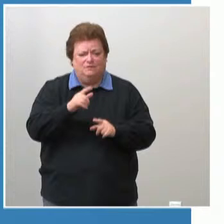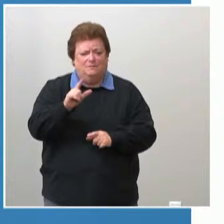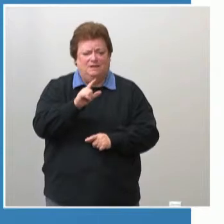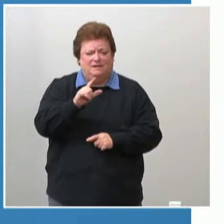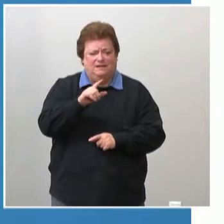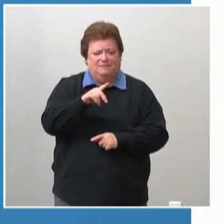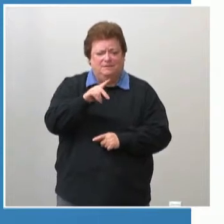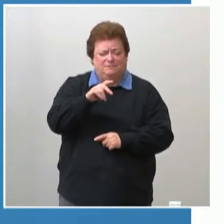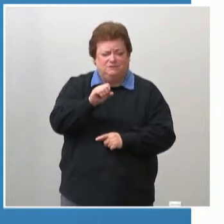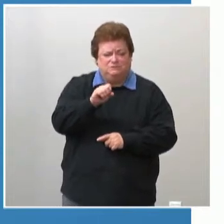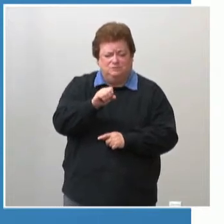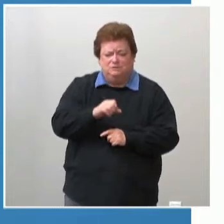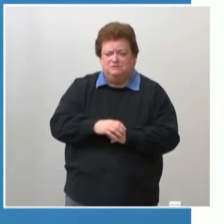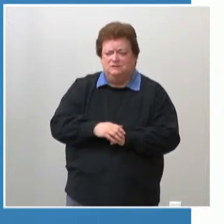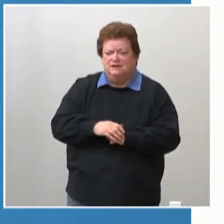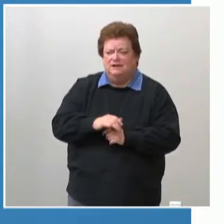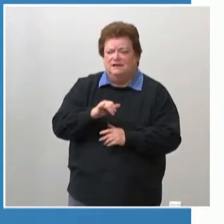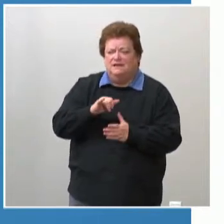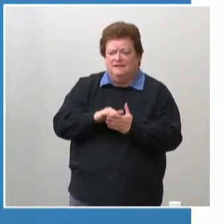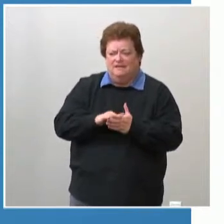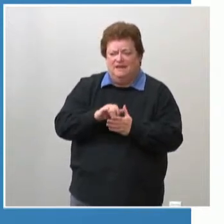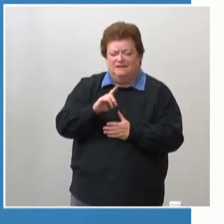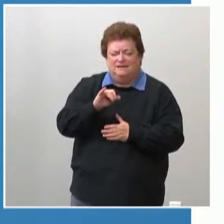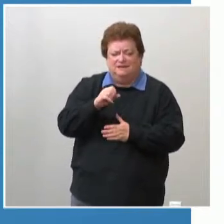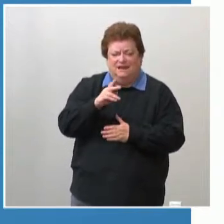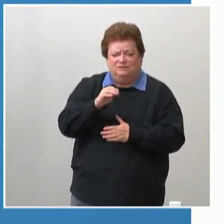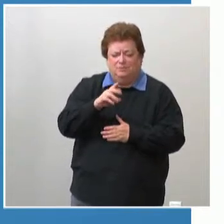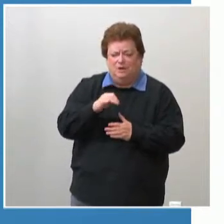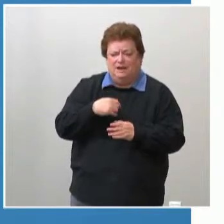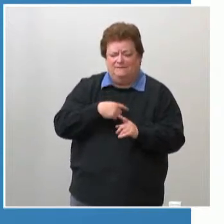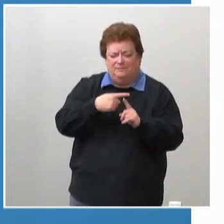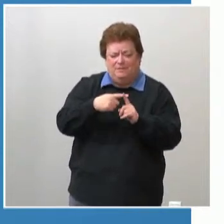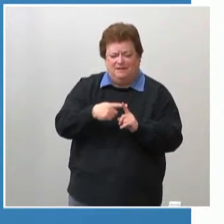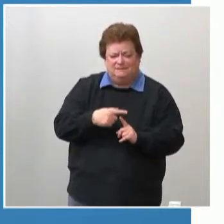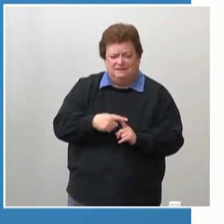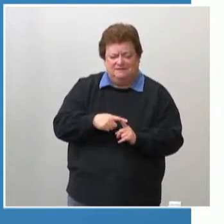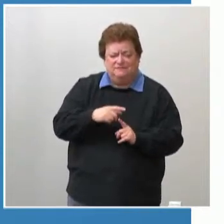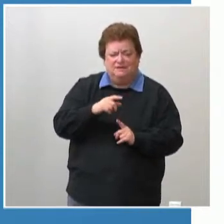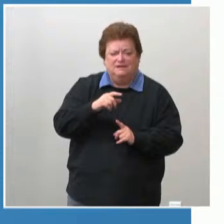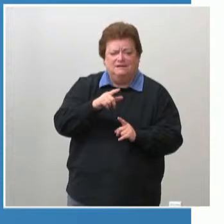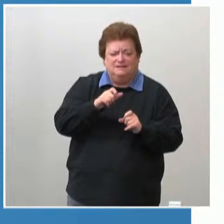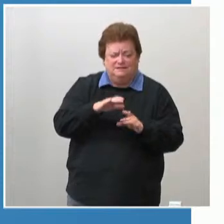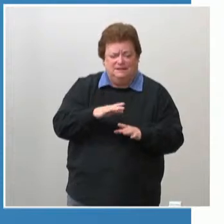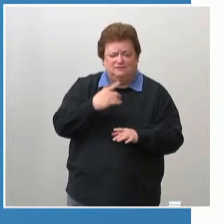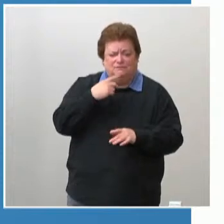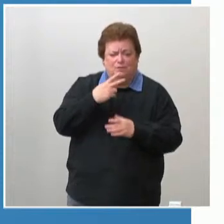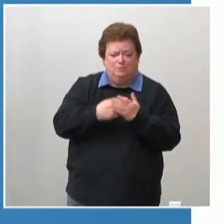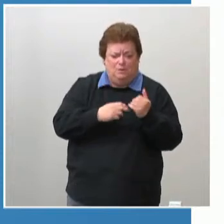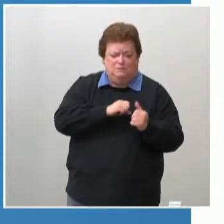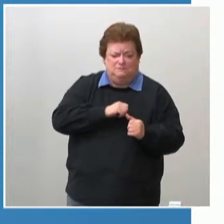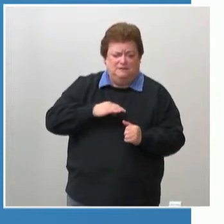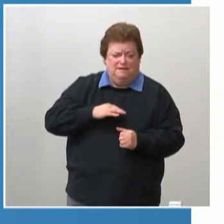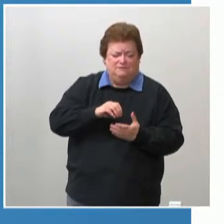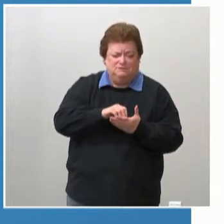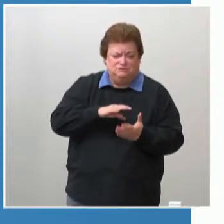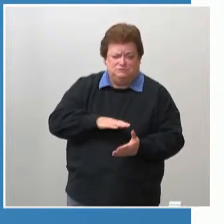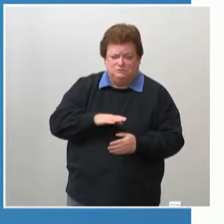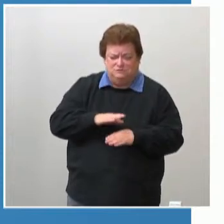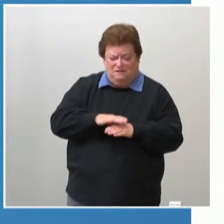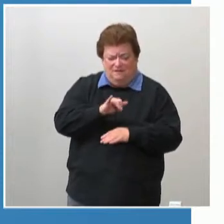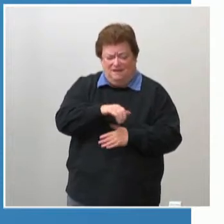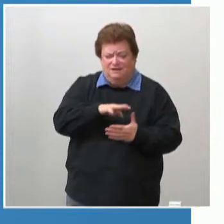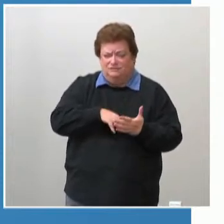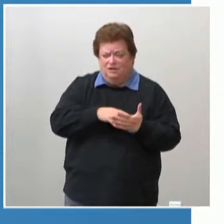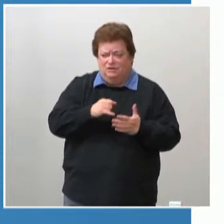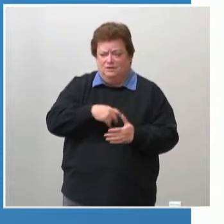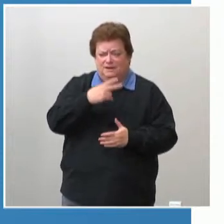Public Schools. Its public dashboard includes positive test results for both staff and students. And on this chart, you can